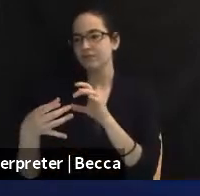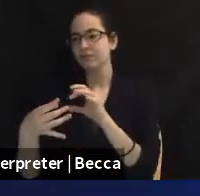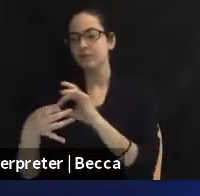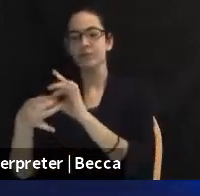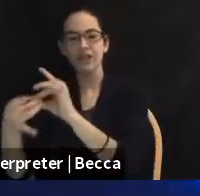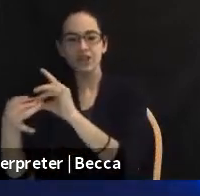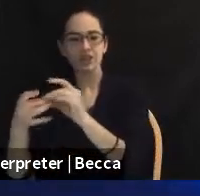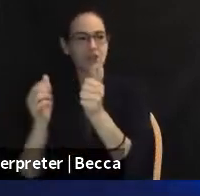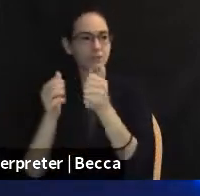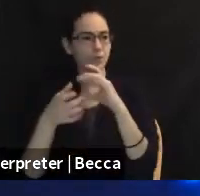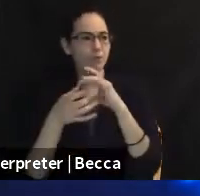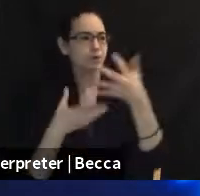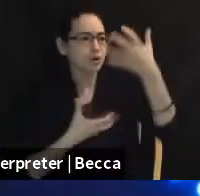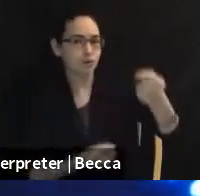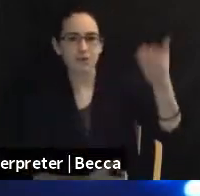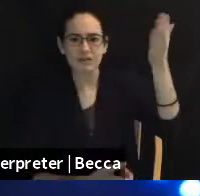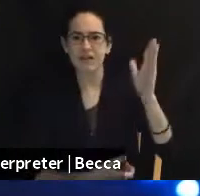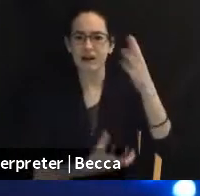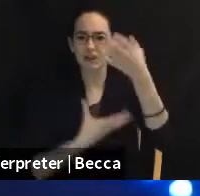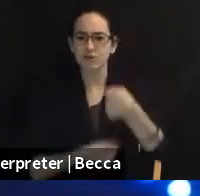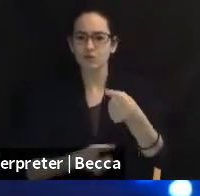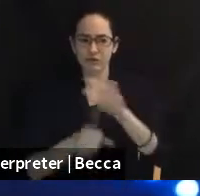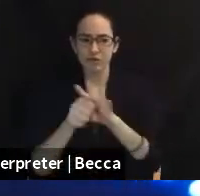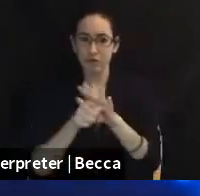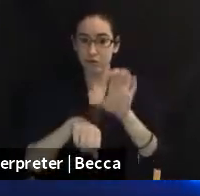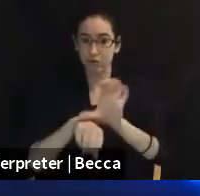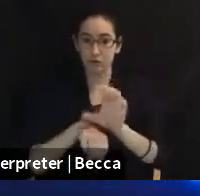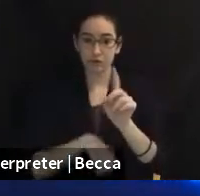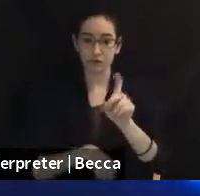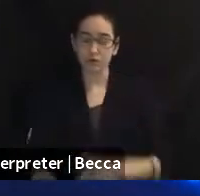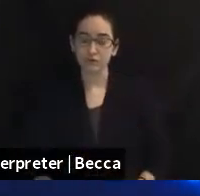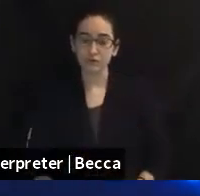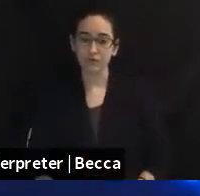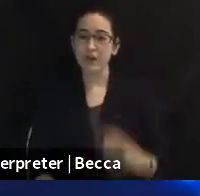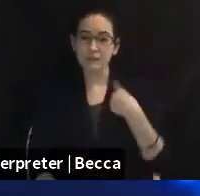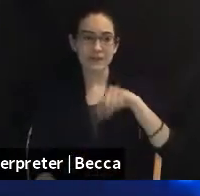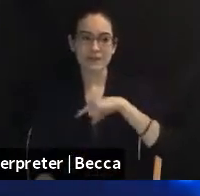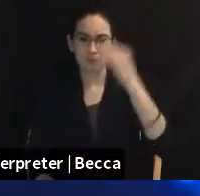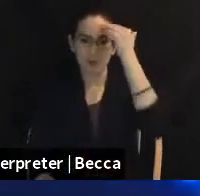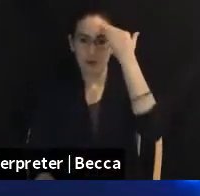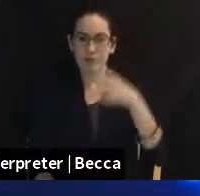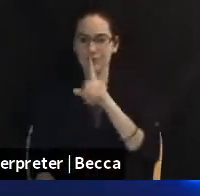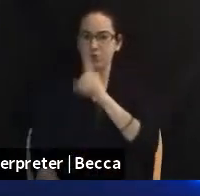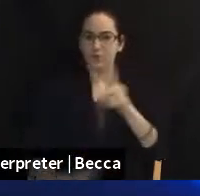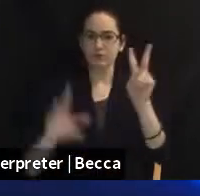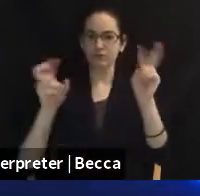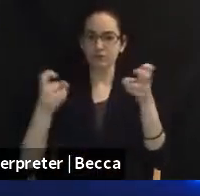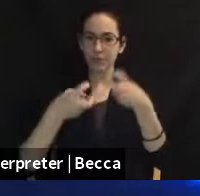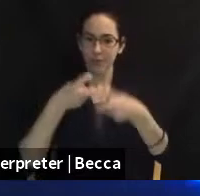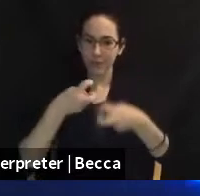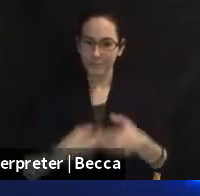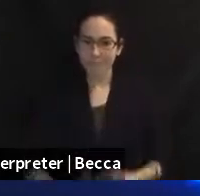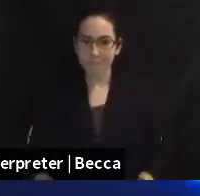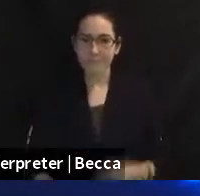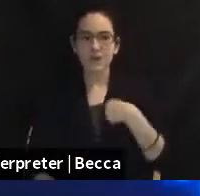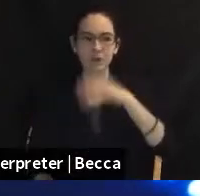even trust God or trust the local church? Because we know it's a real issue. We know that this has been going